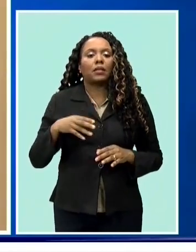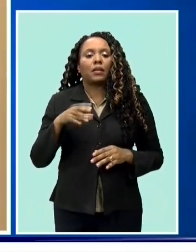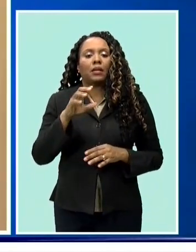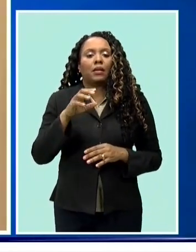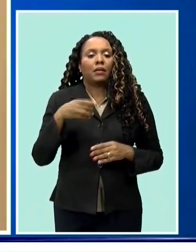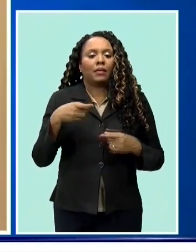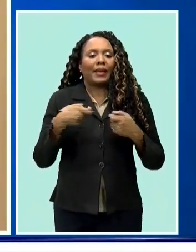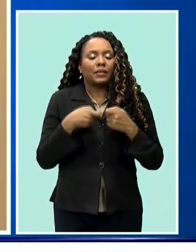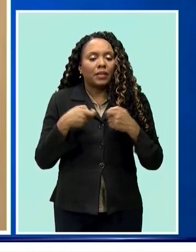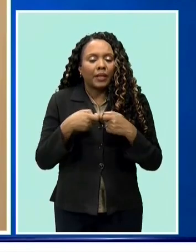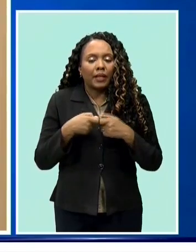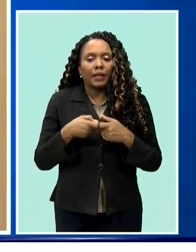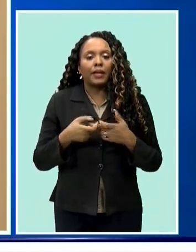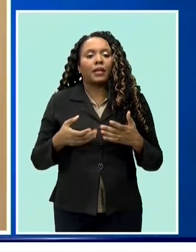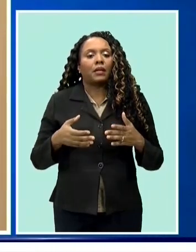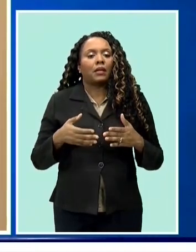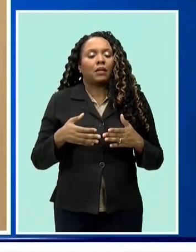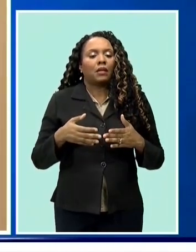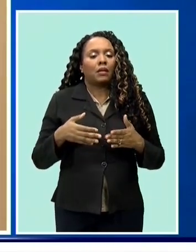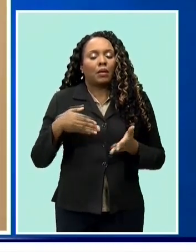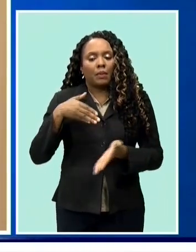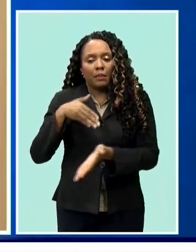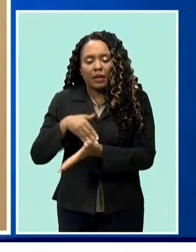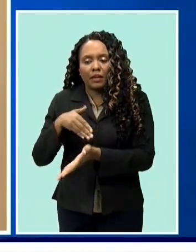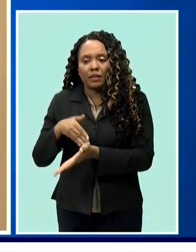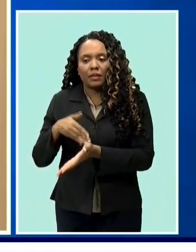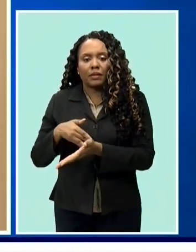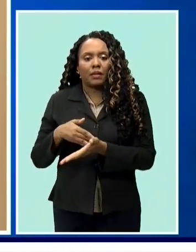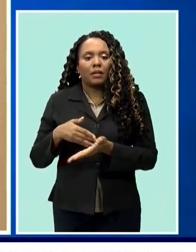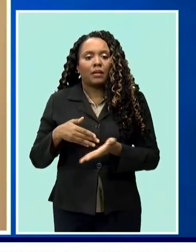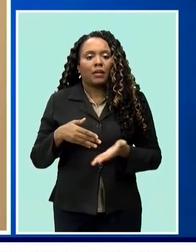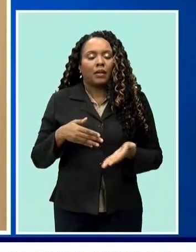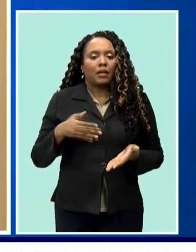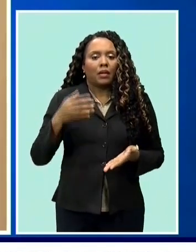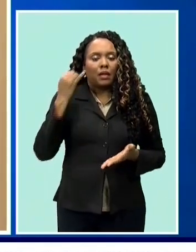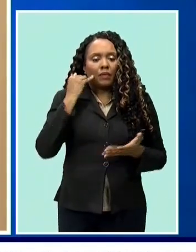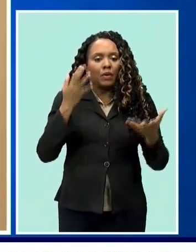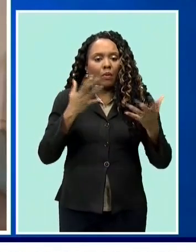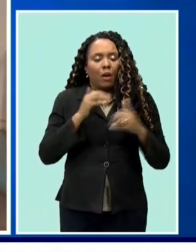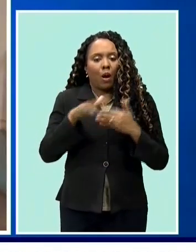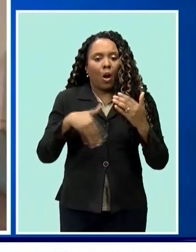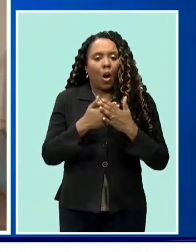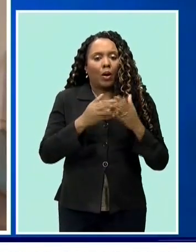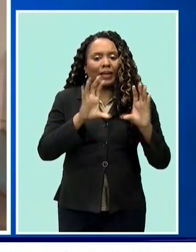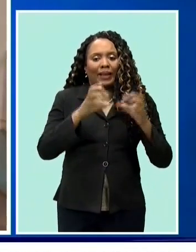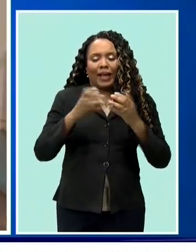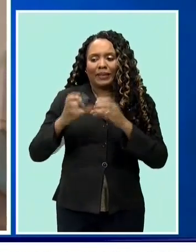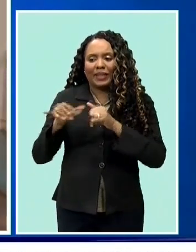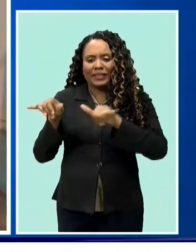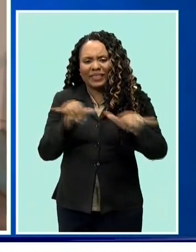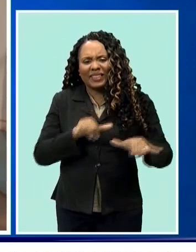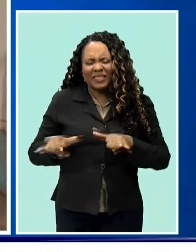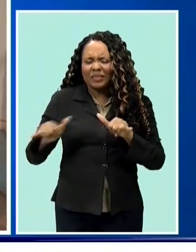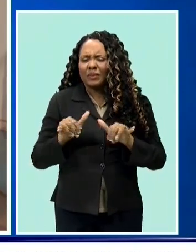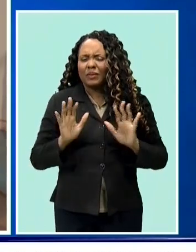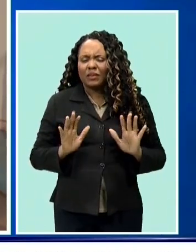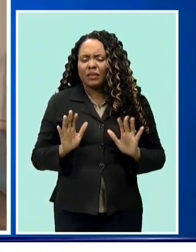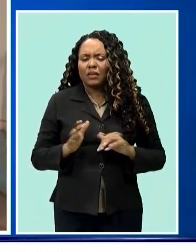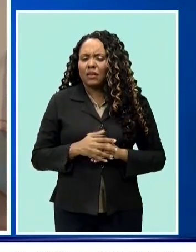for Jamaica in medicine. That whole thing has been violated and it's all over the place. Well, you have Grenada, which is